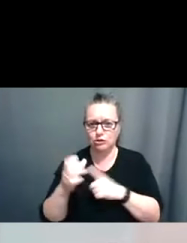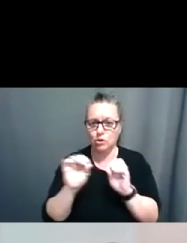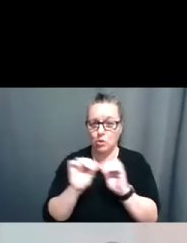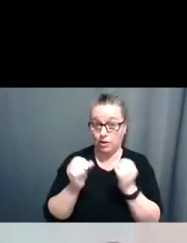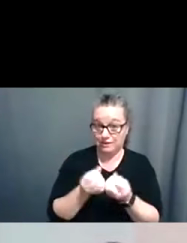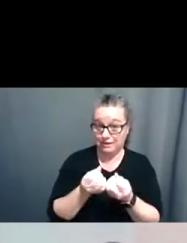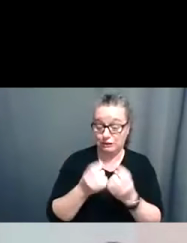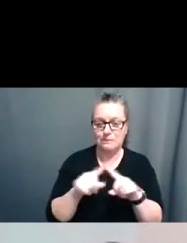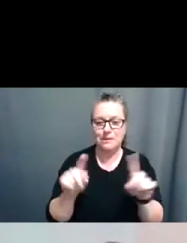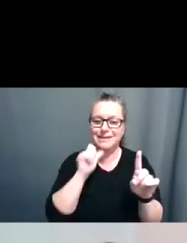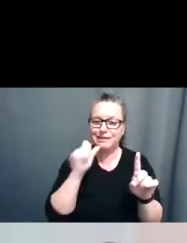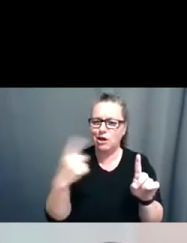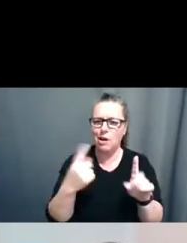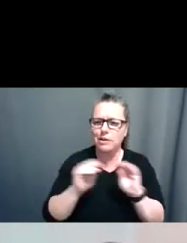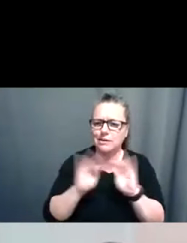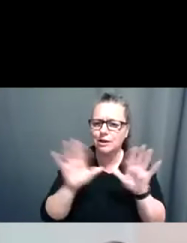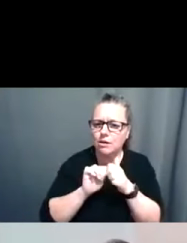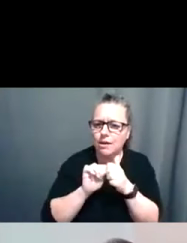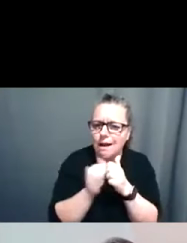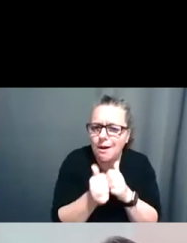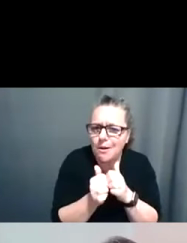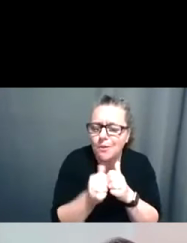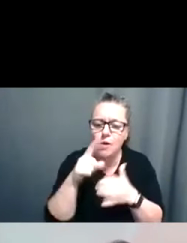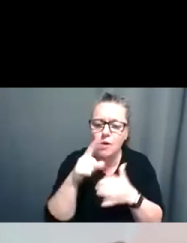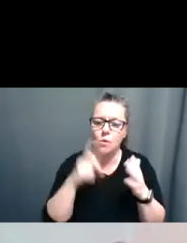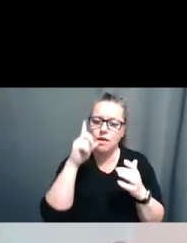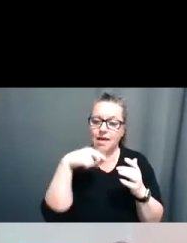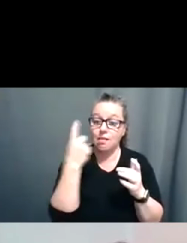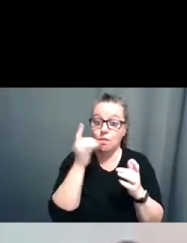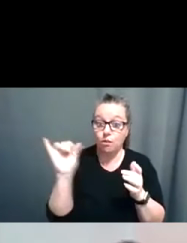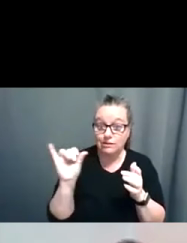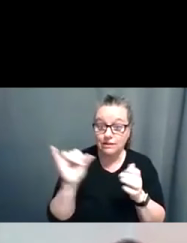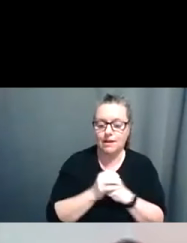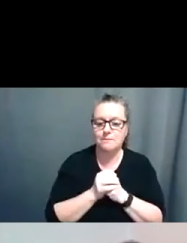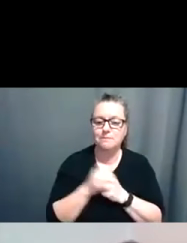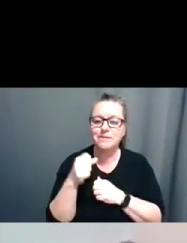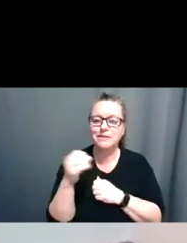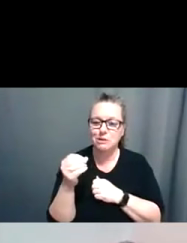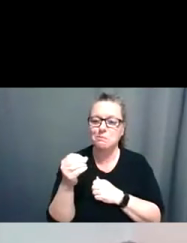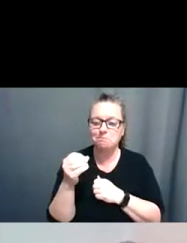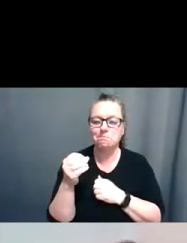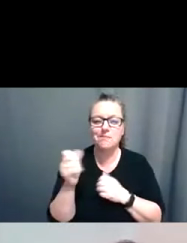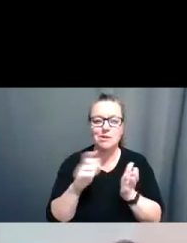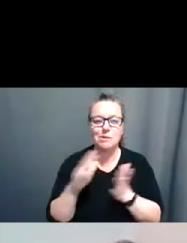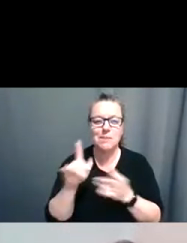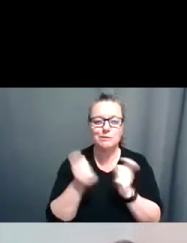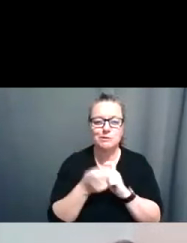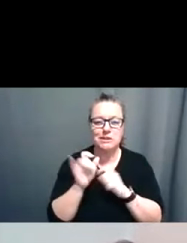But it's not always clear how or what that looks like in reality. So we endeavor to change that for you today.